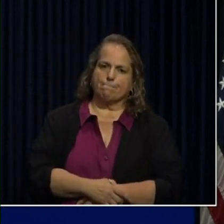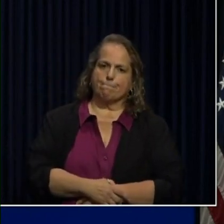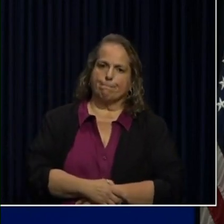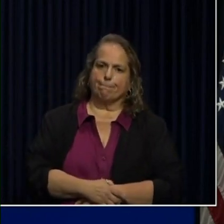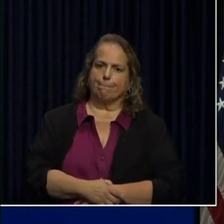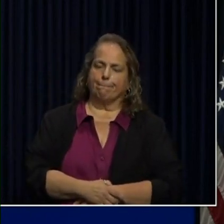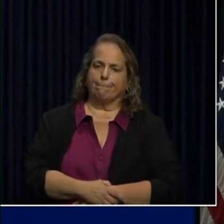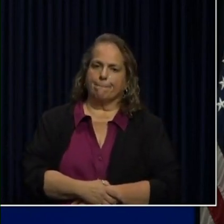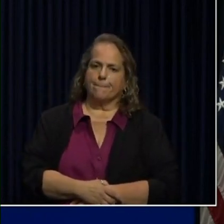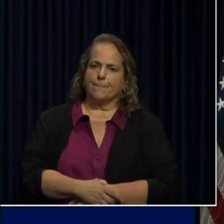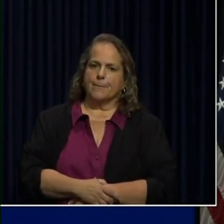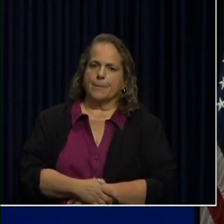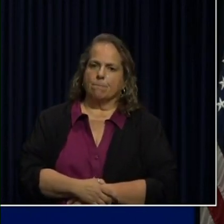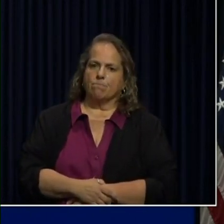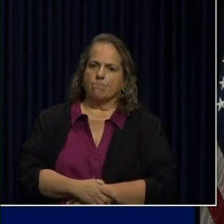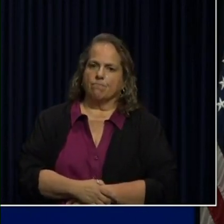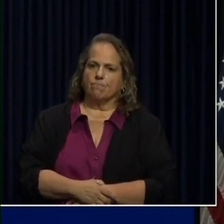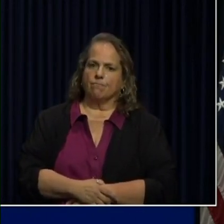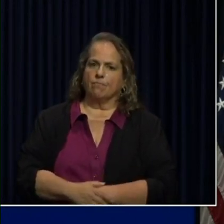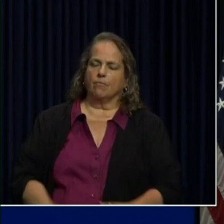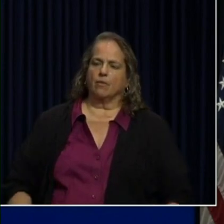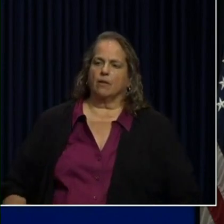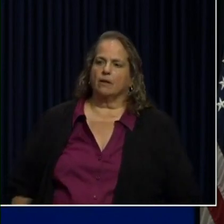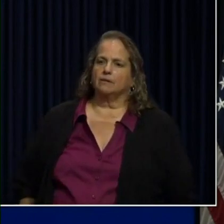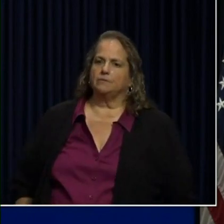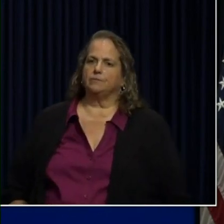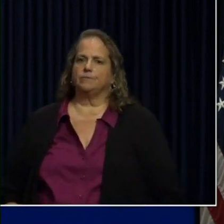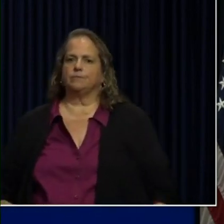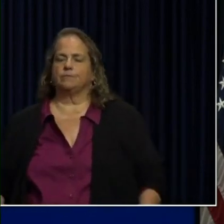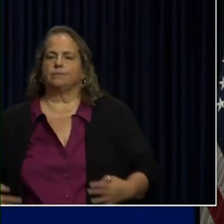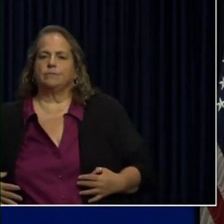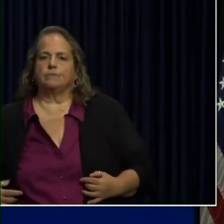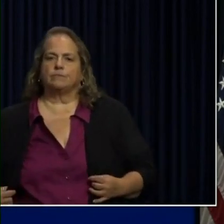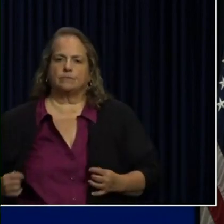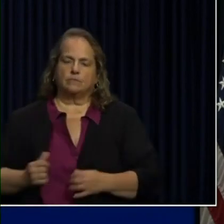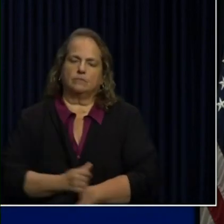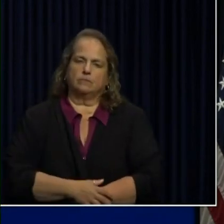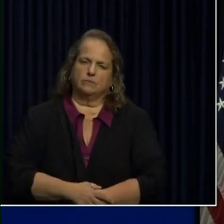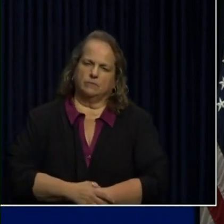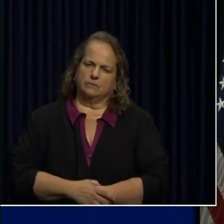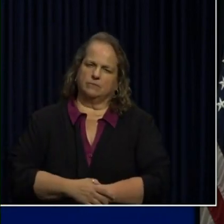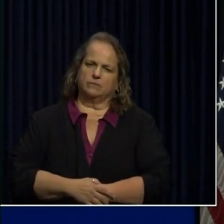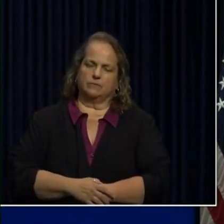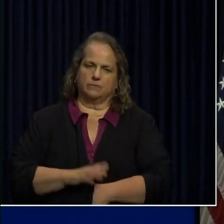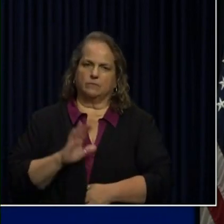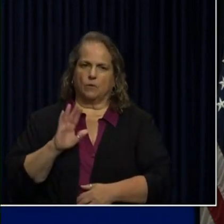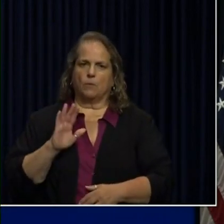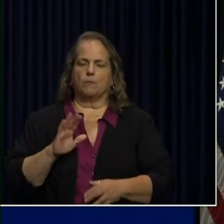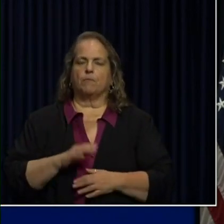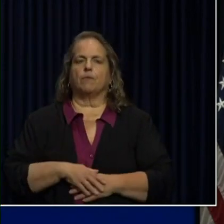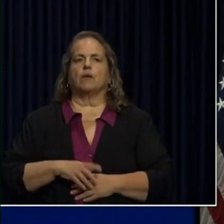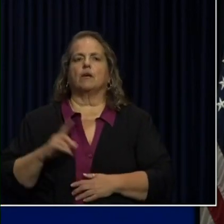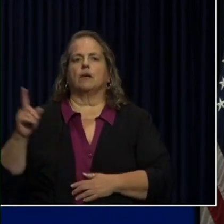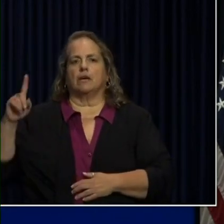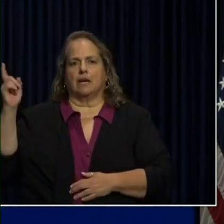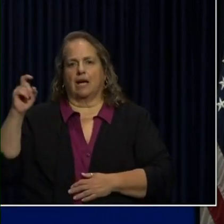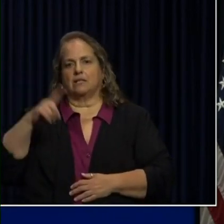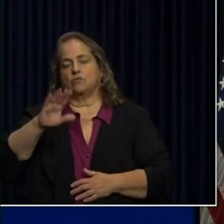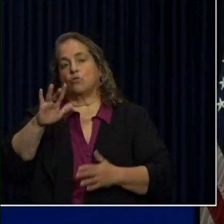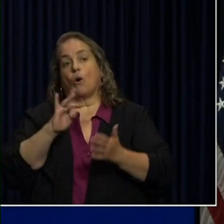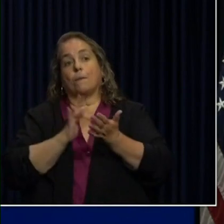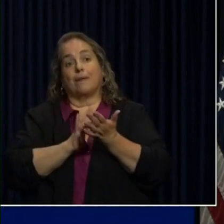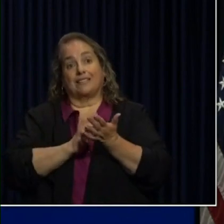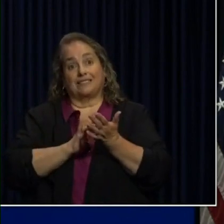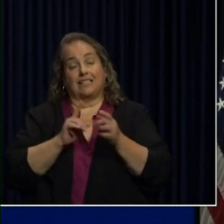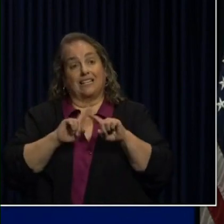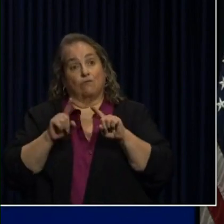is saying that remdesivir is showing a lot of promise. What are your thoughts on remdesivir versus other antiviral